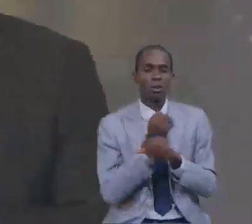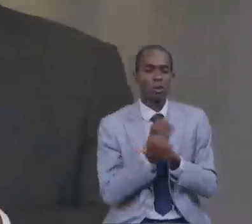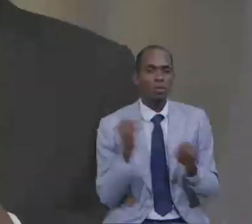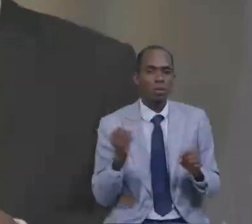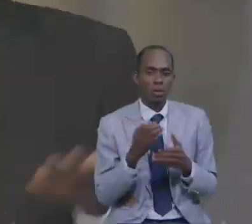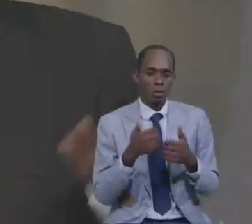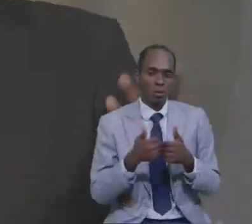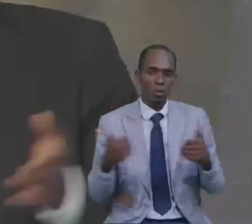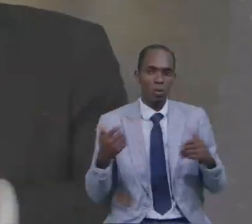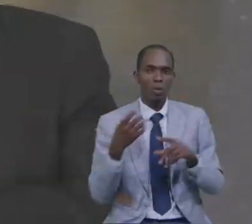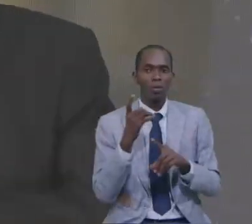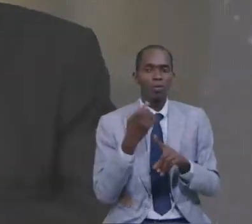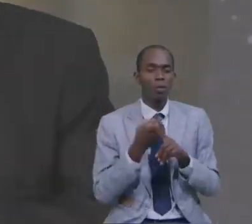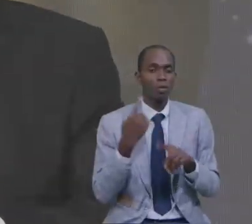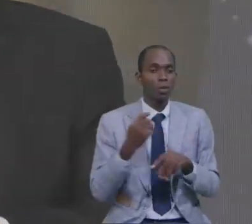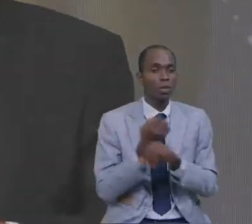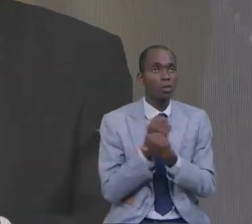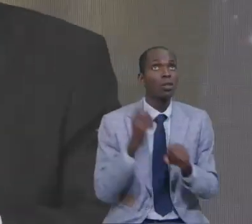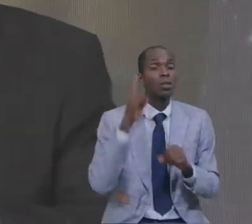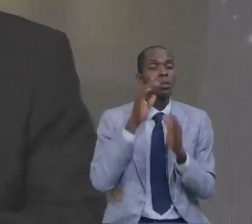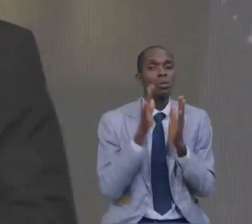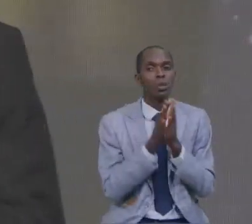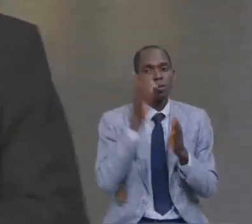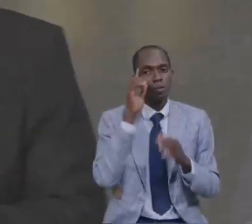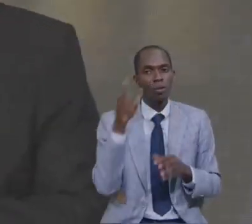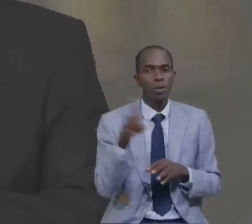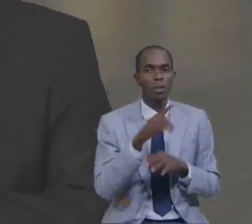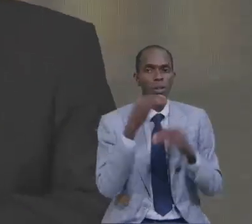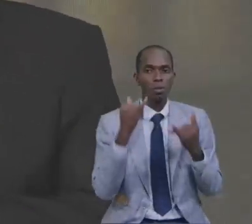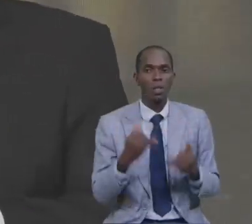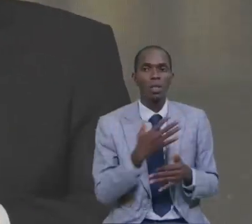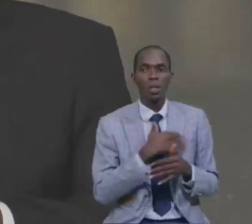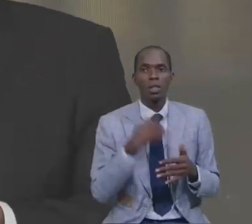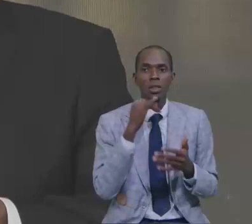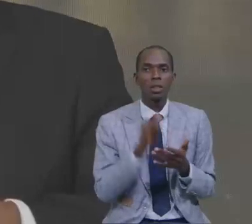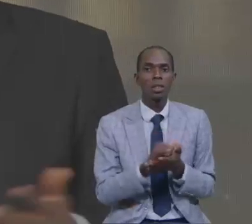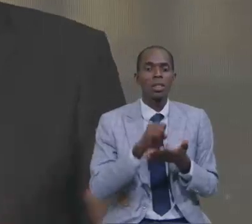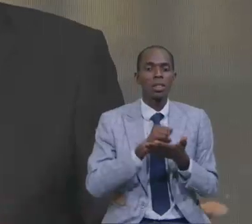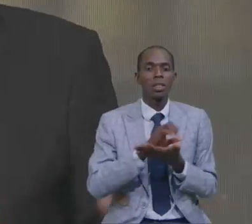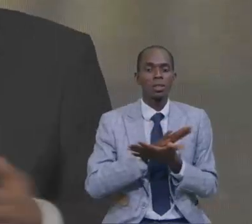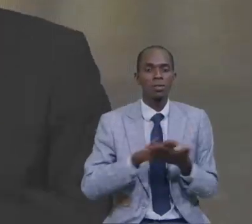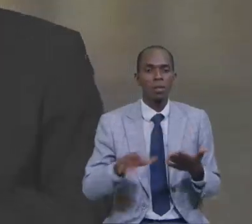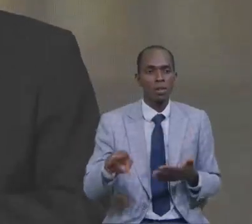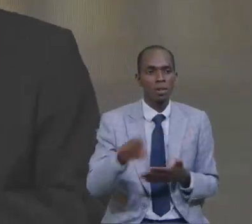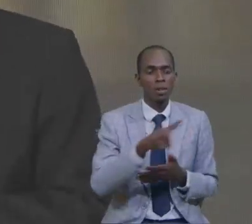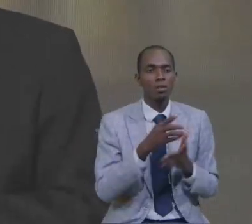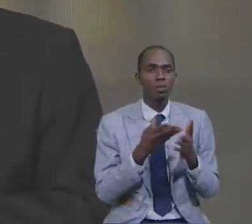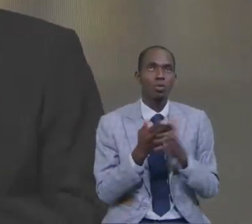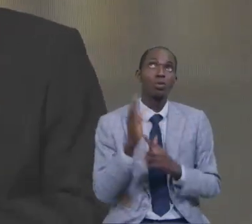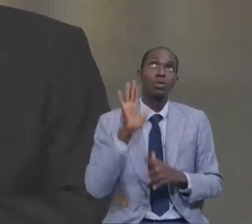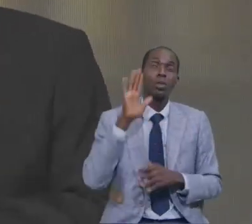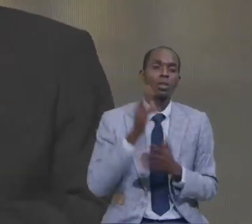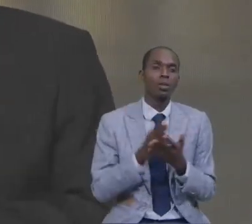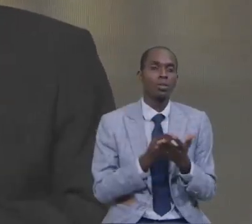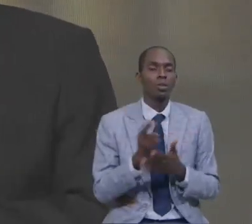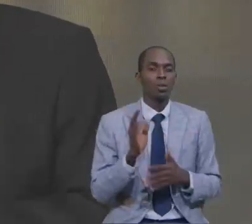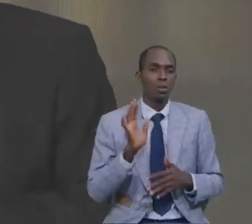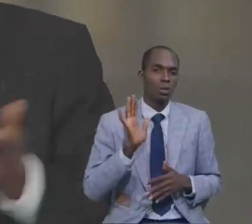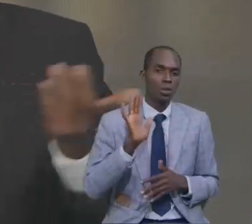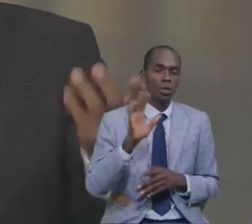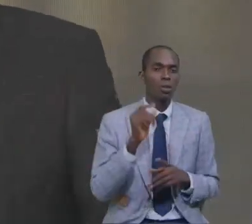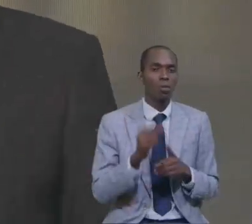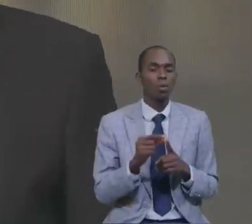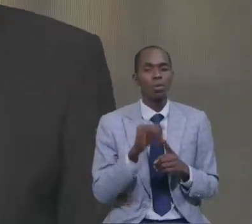through thy truth. Thy word is truth. And then in verse 18, he says, as thou hast sent